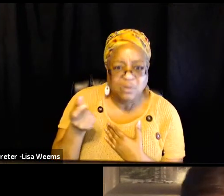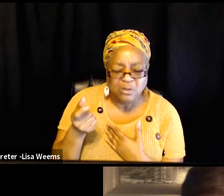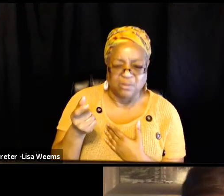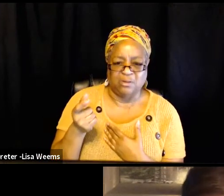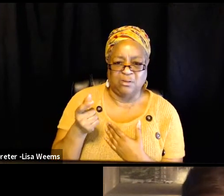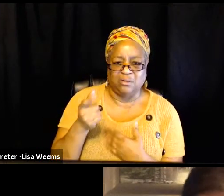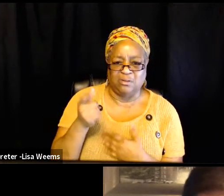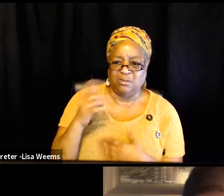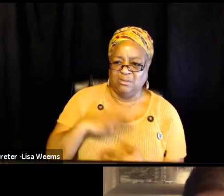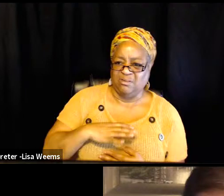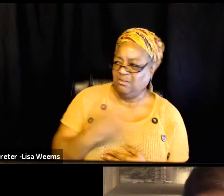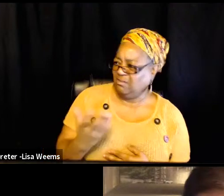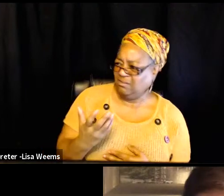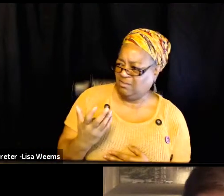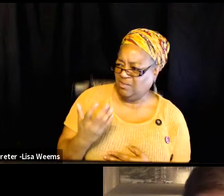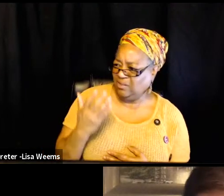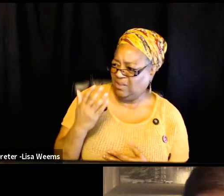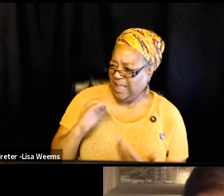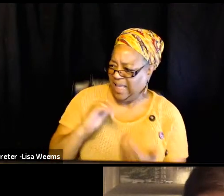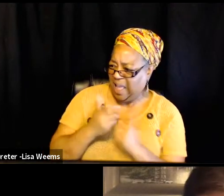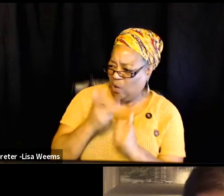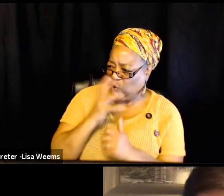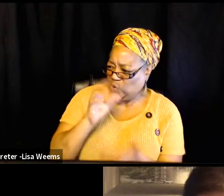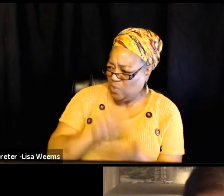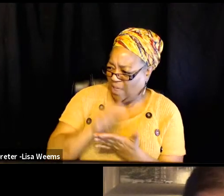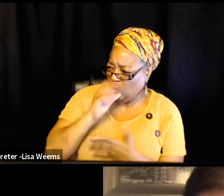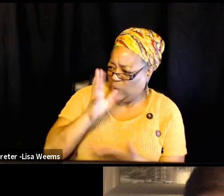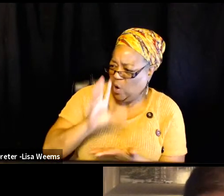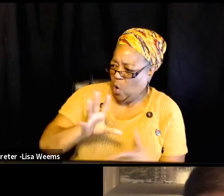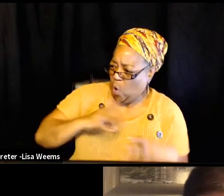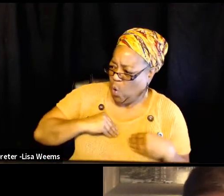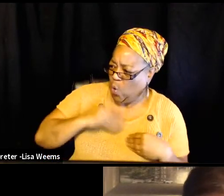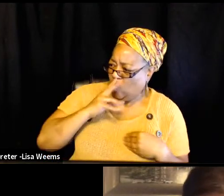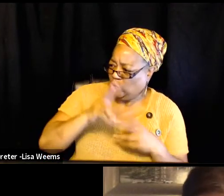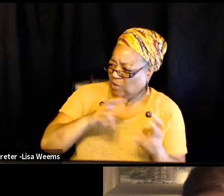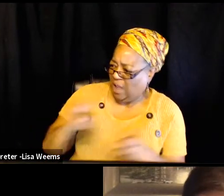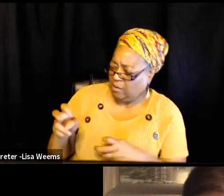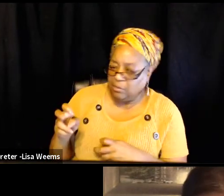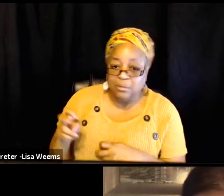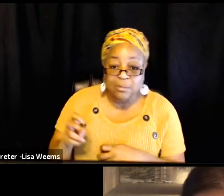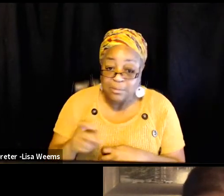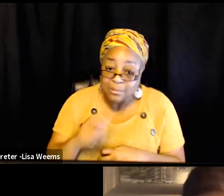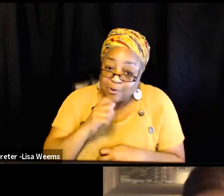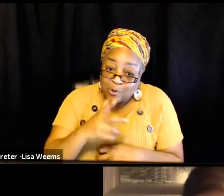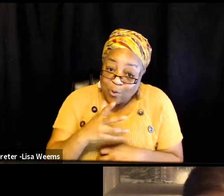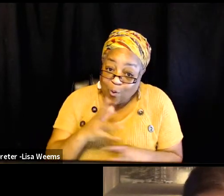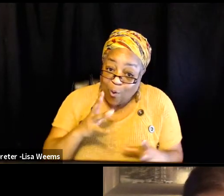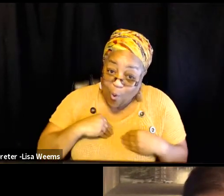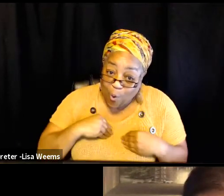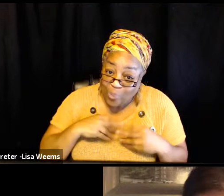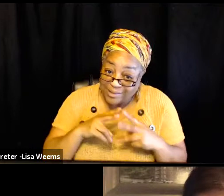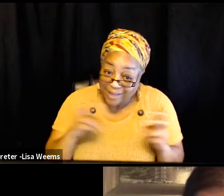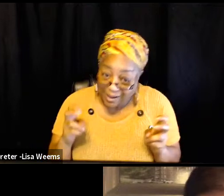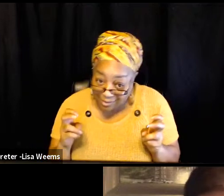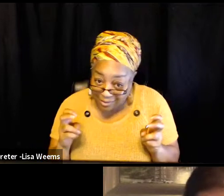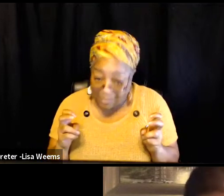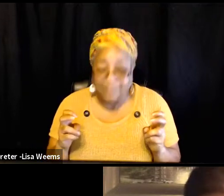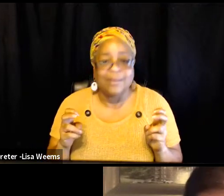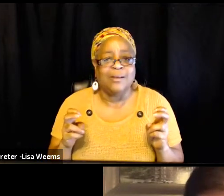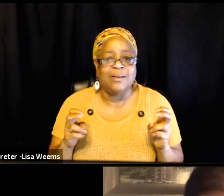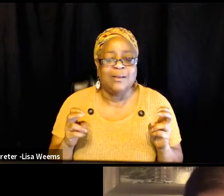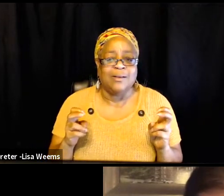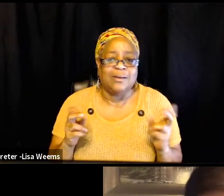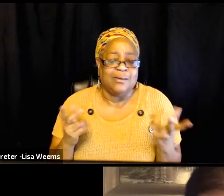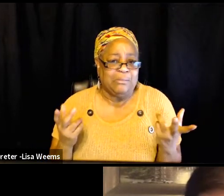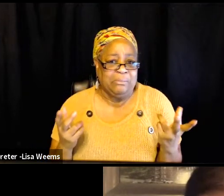That's proprietary. You know, we own those titles. And we're like, you don't own any titles. You know, like nobody owns a title of an